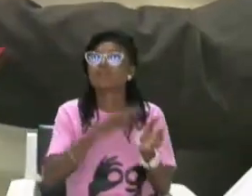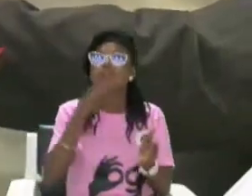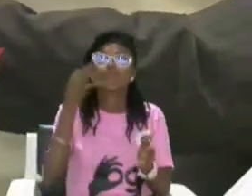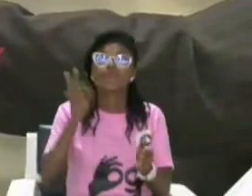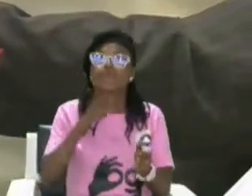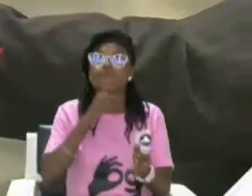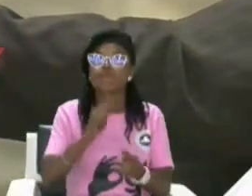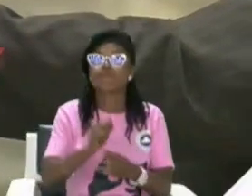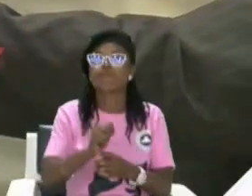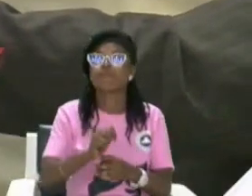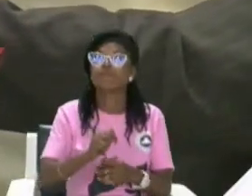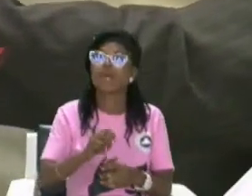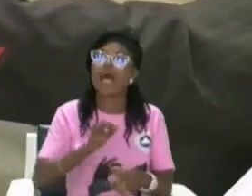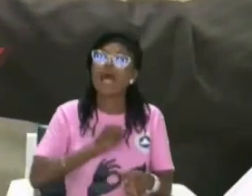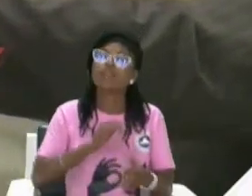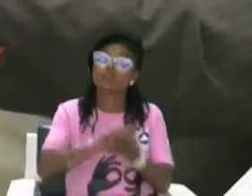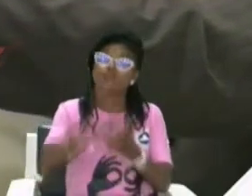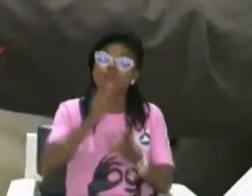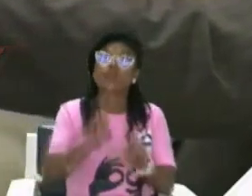surgery trusting God.